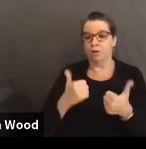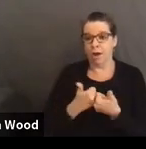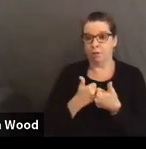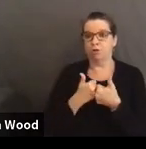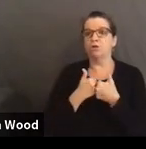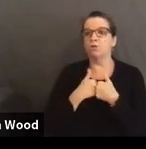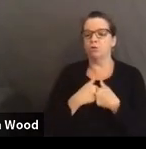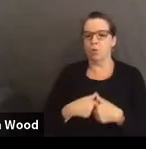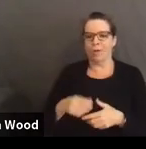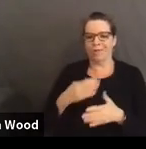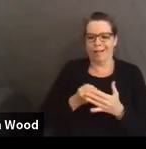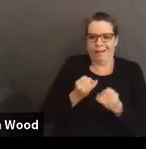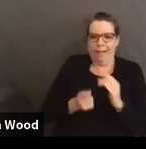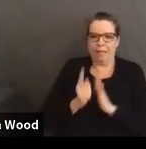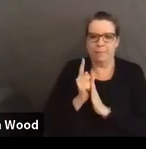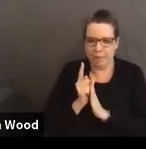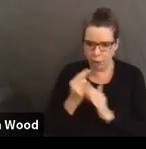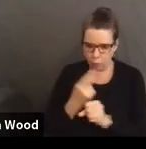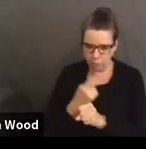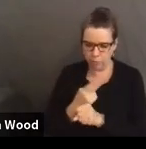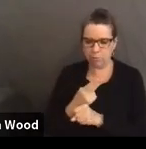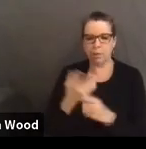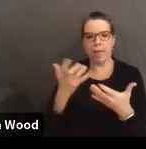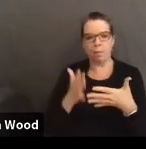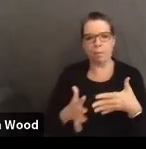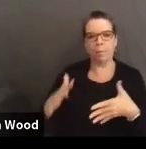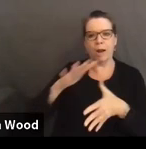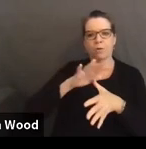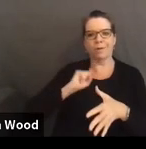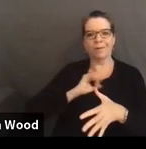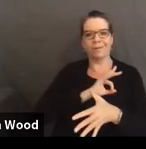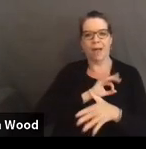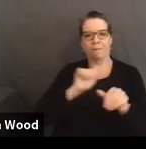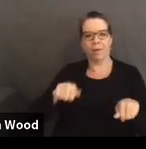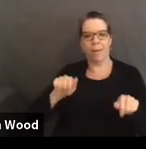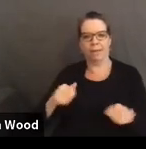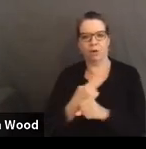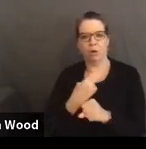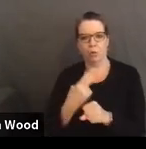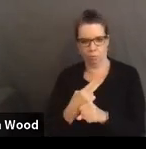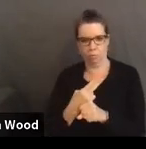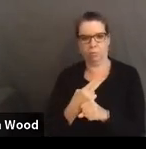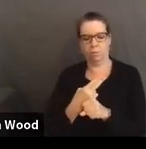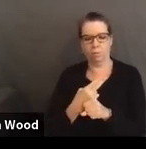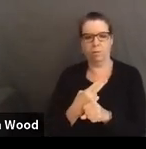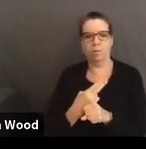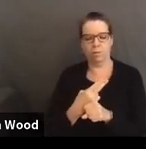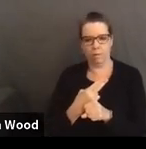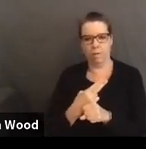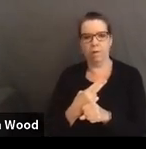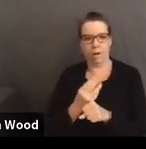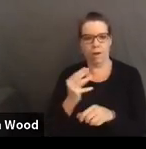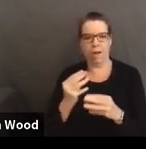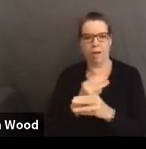late adoption, they wanted to prioritize staff capacity towards the implementation and use of